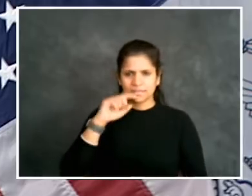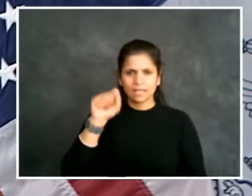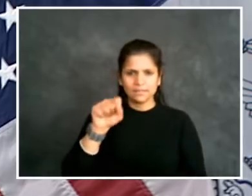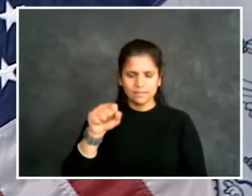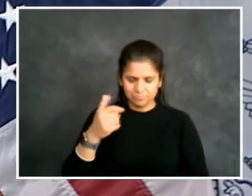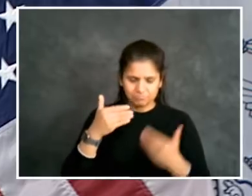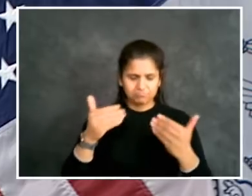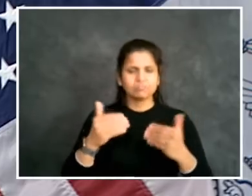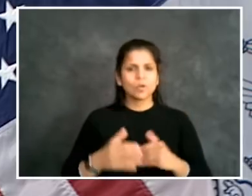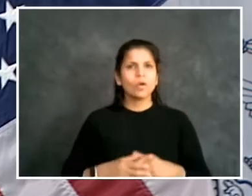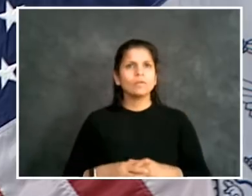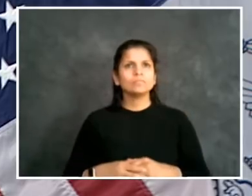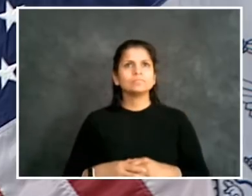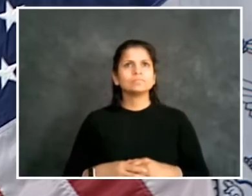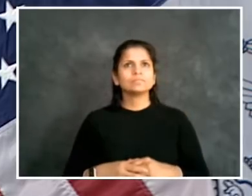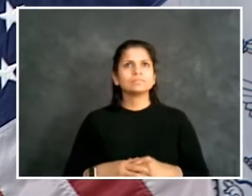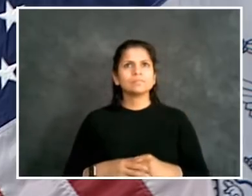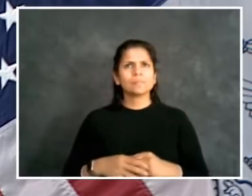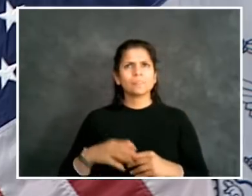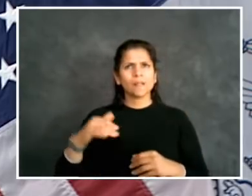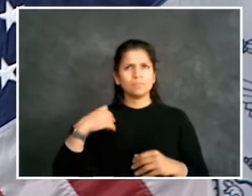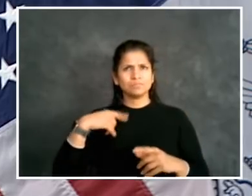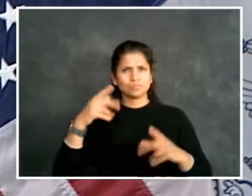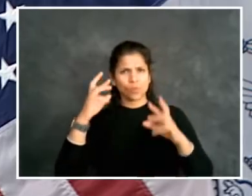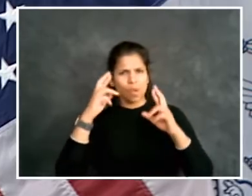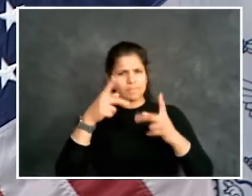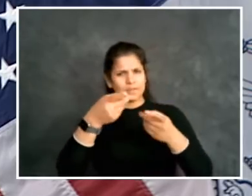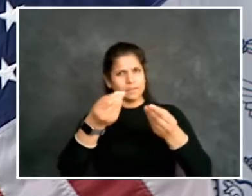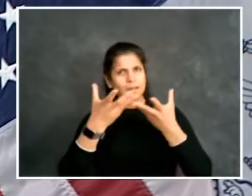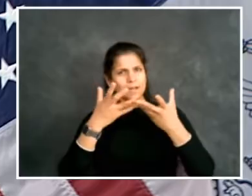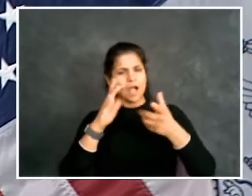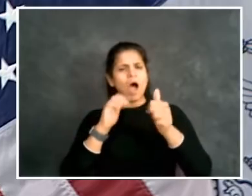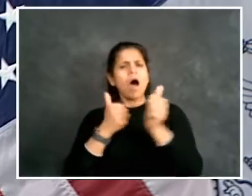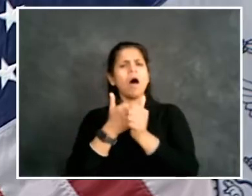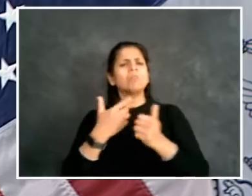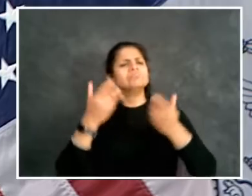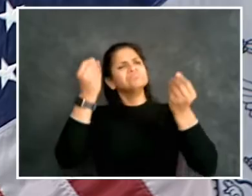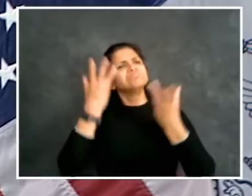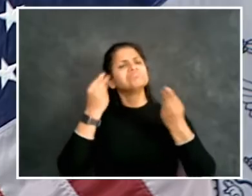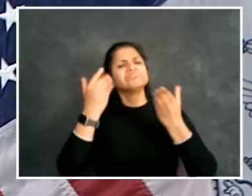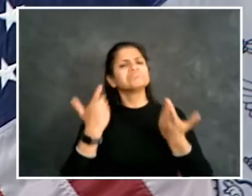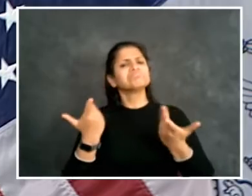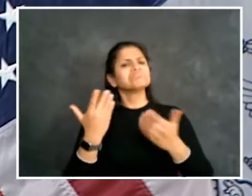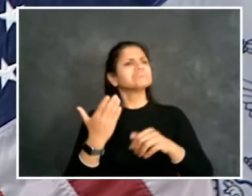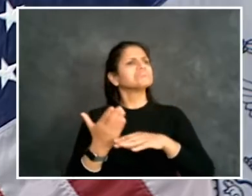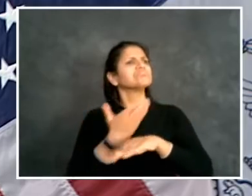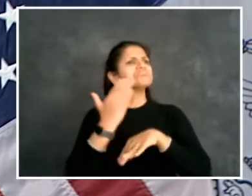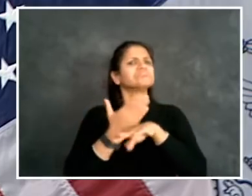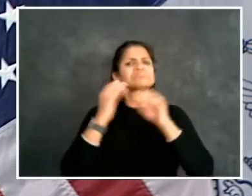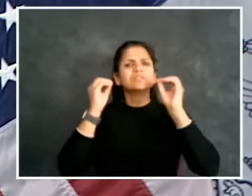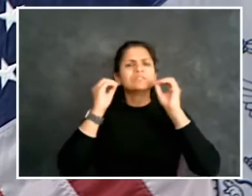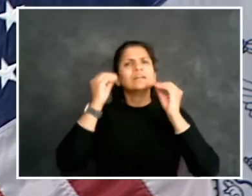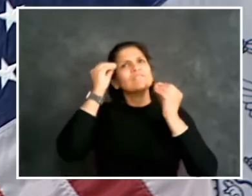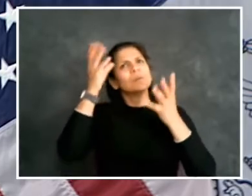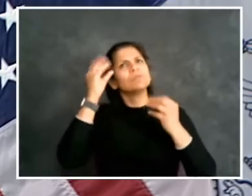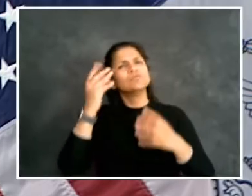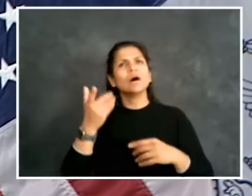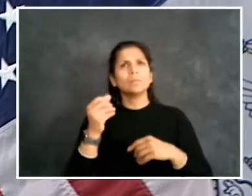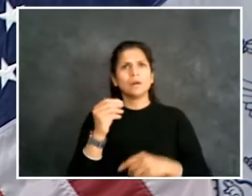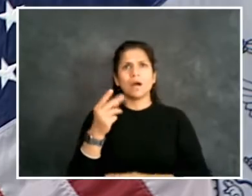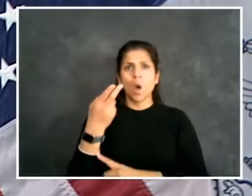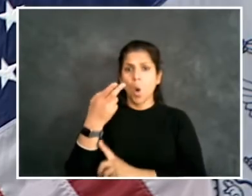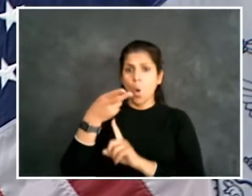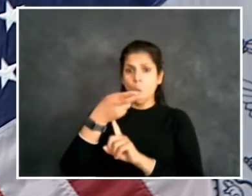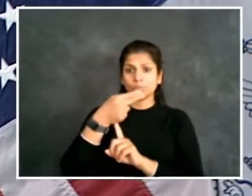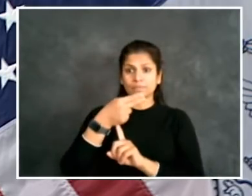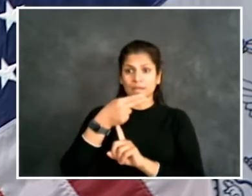update. I know that the city announced opportunities for people to utilize hotels for quarantine, whether it's people who are sick,